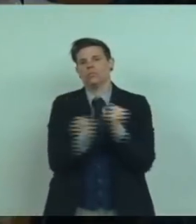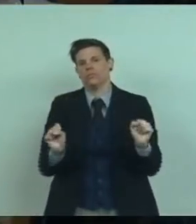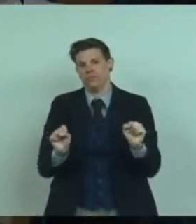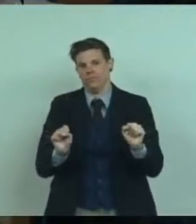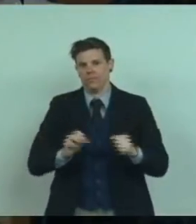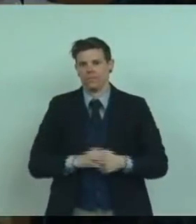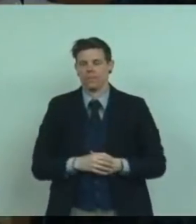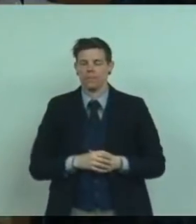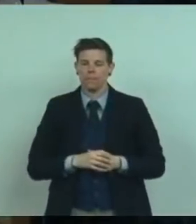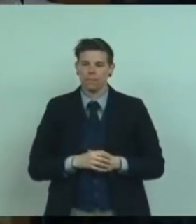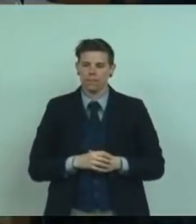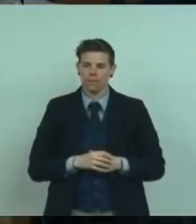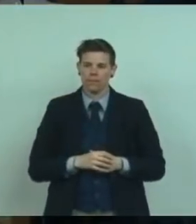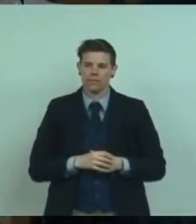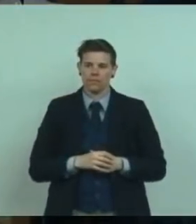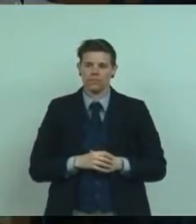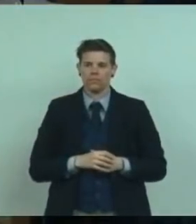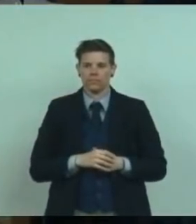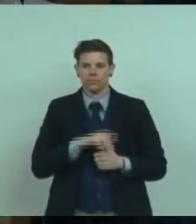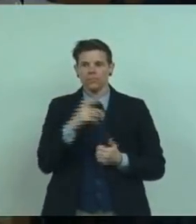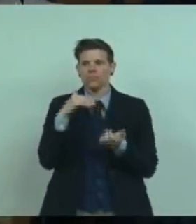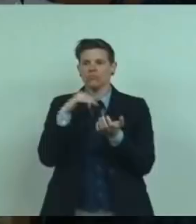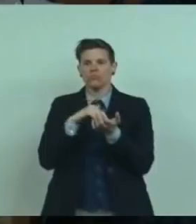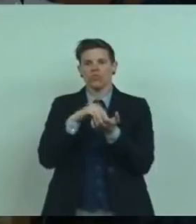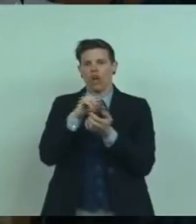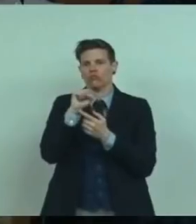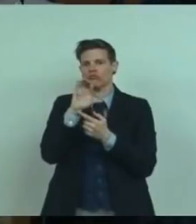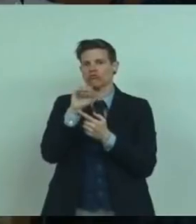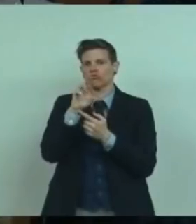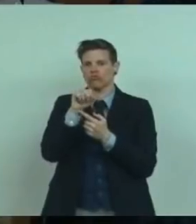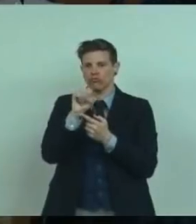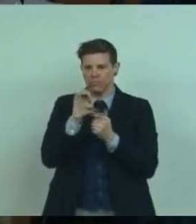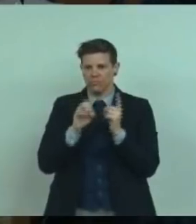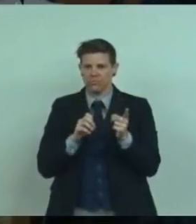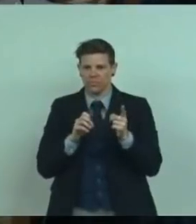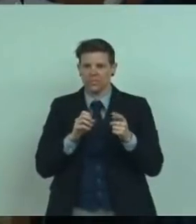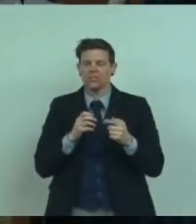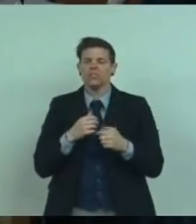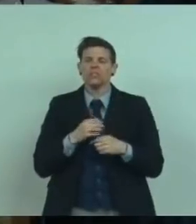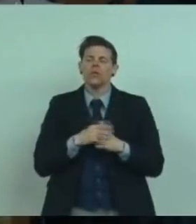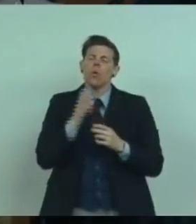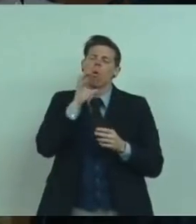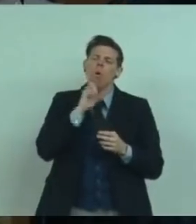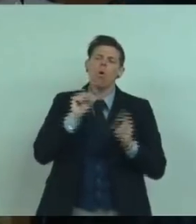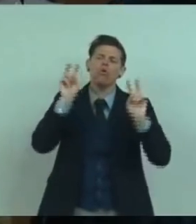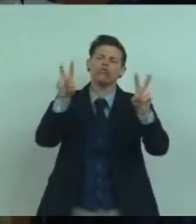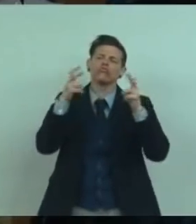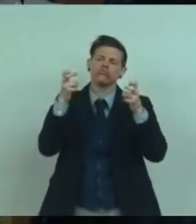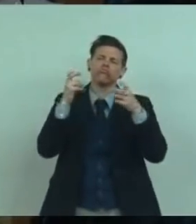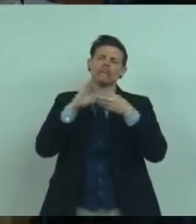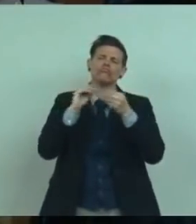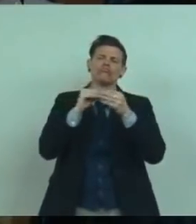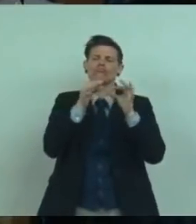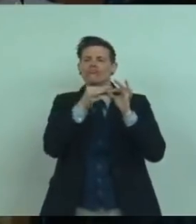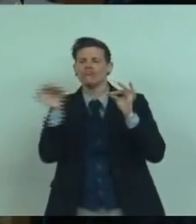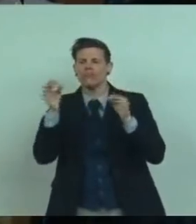Yes, thank you, Governor. There's an old saying in business, you can't manage what you can't measure, and one of the things that the medical advisory